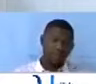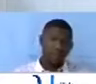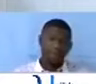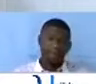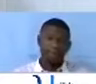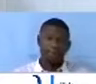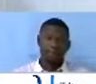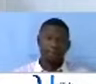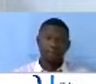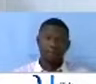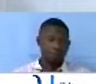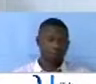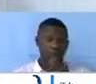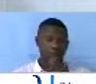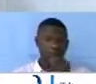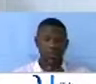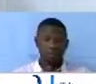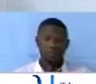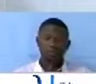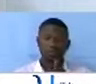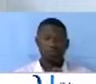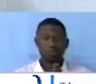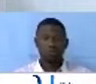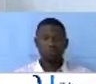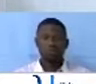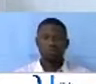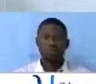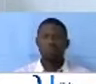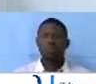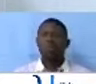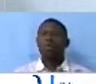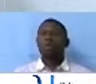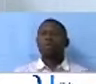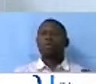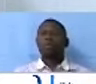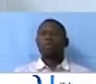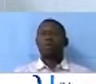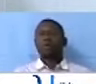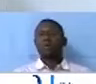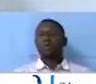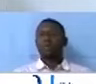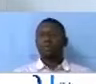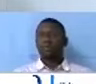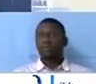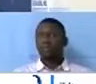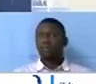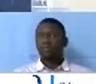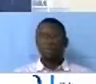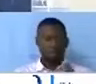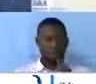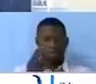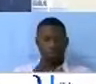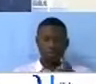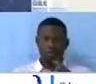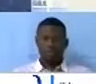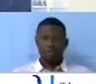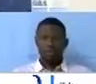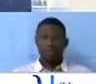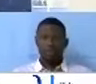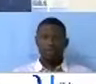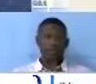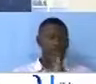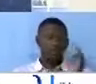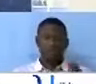would not say that, really. Lulu did it. Why not? Okay. Again, it is a